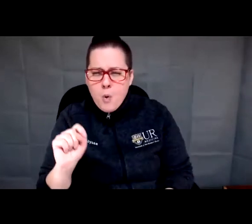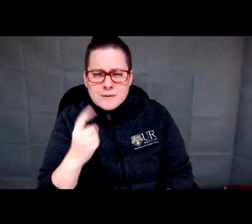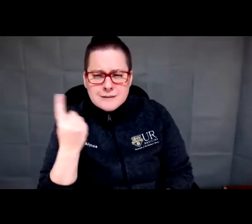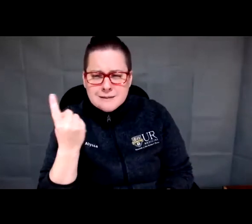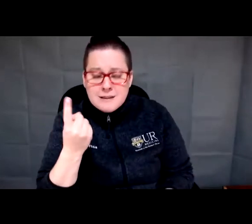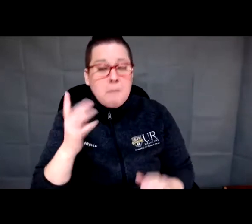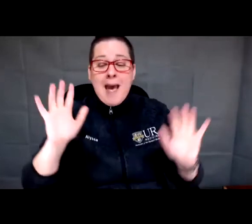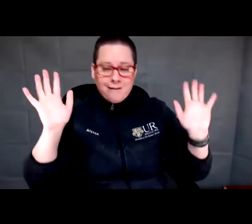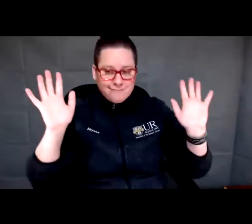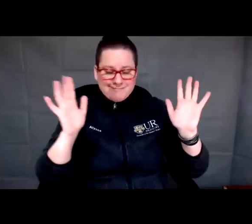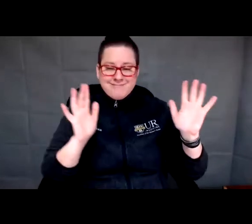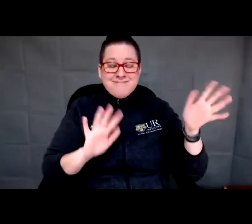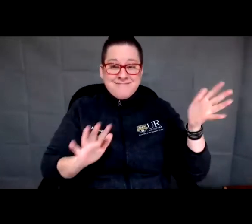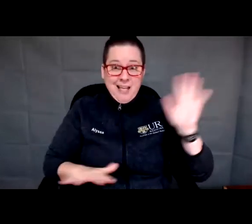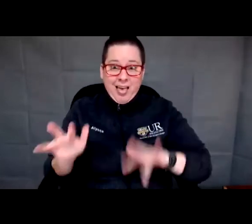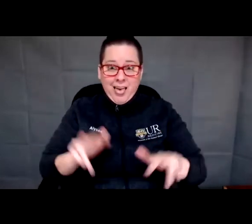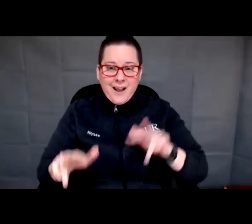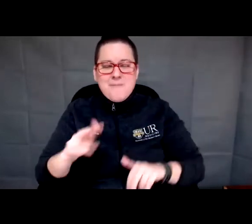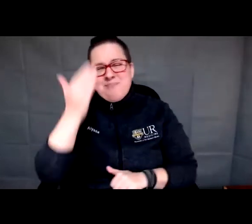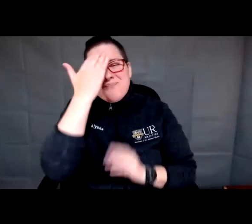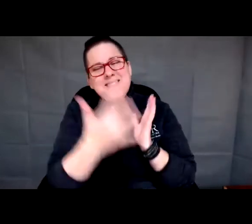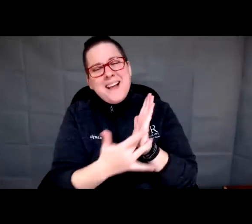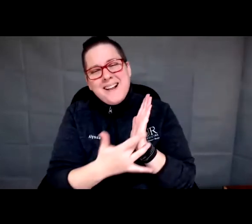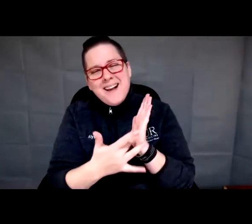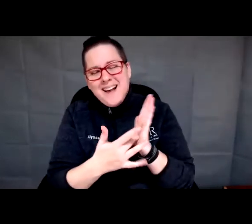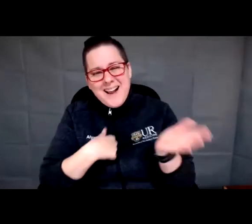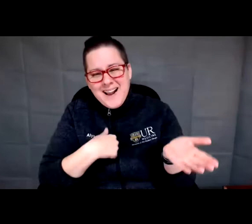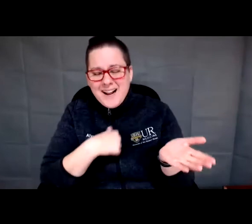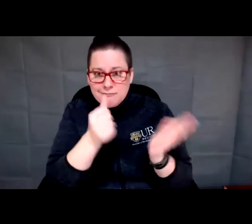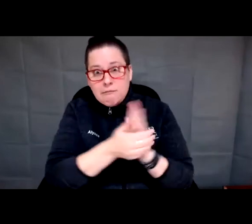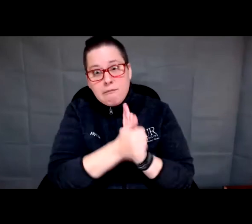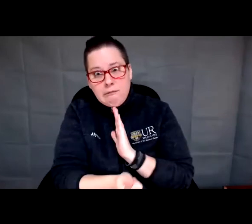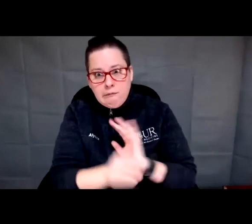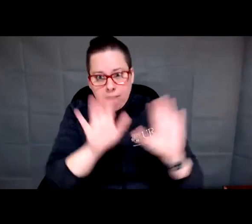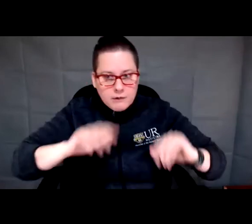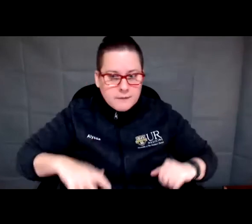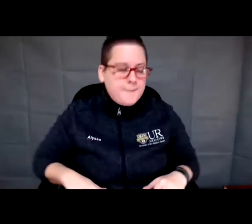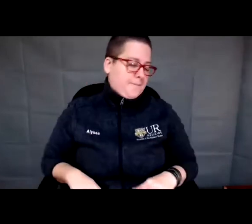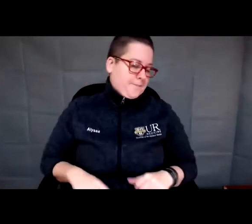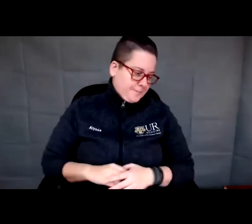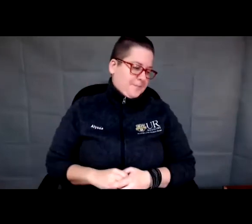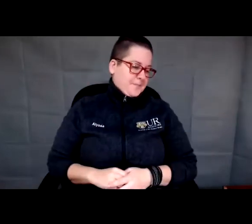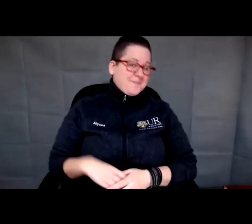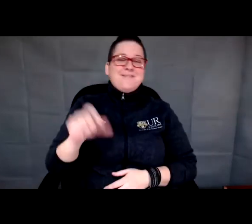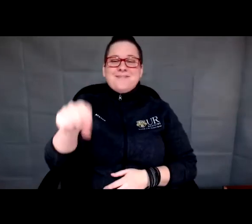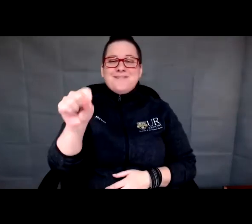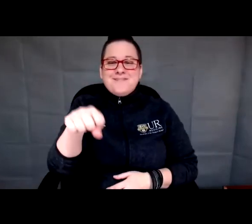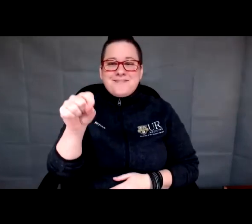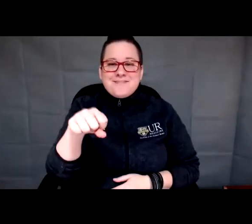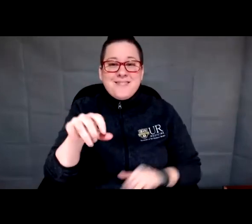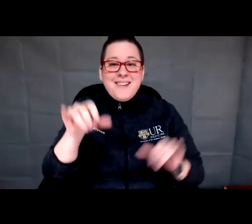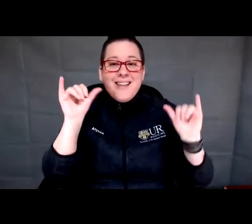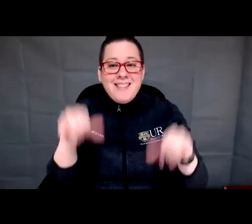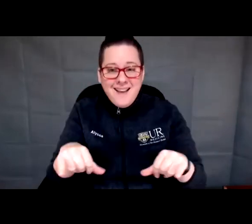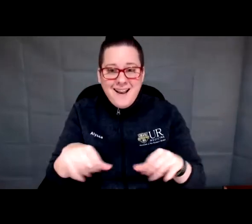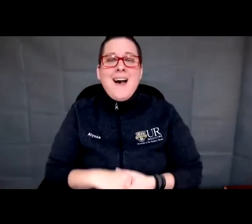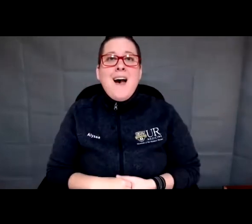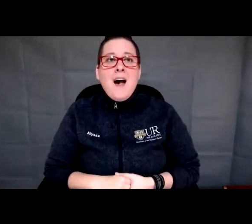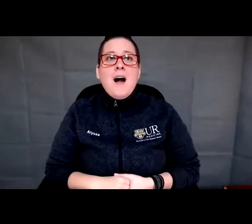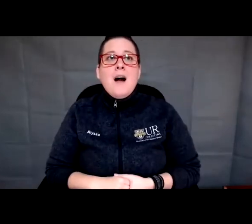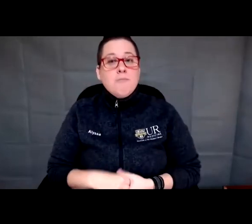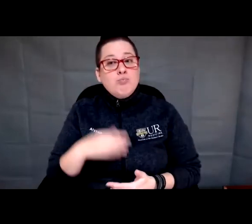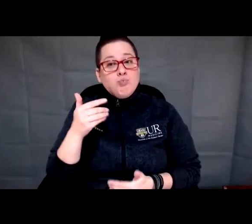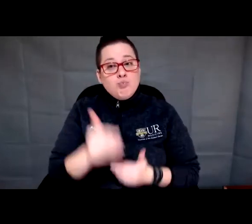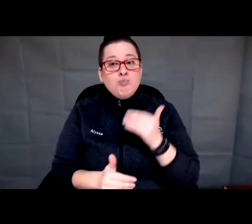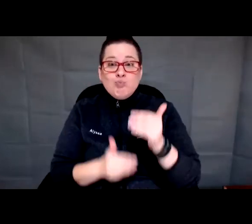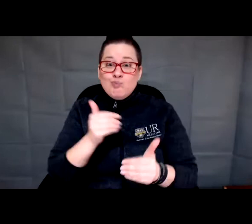So, you know, technology is not my thing. So yes, the project is moving